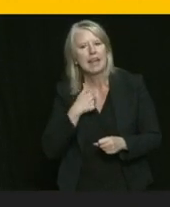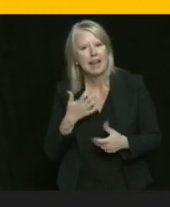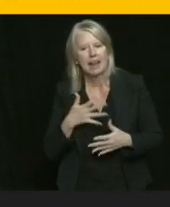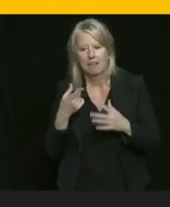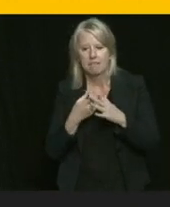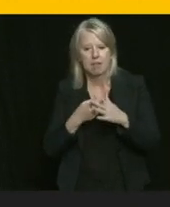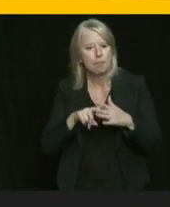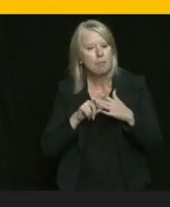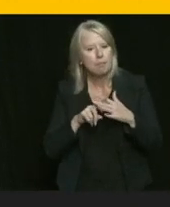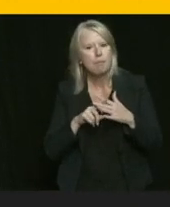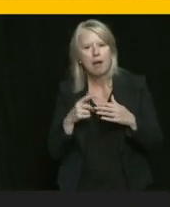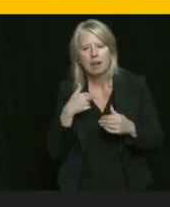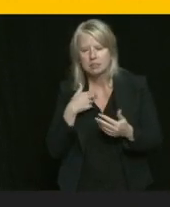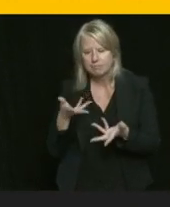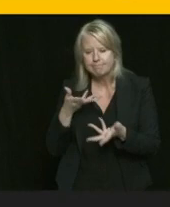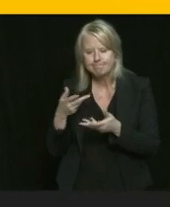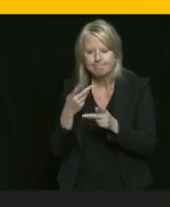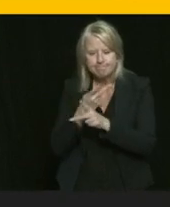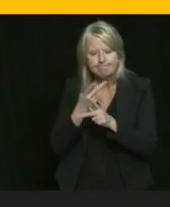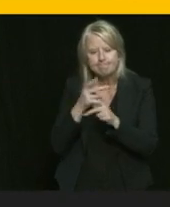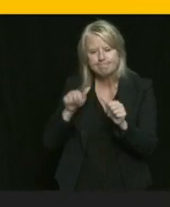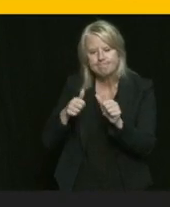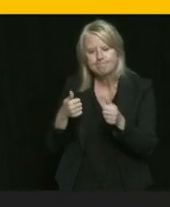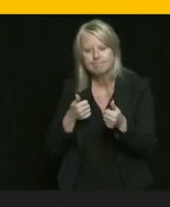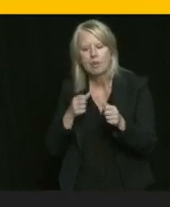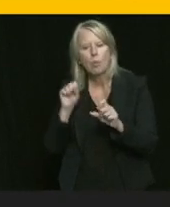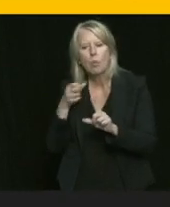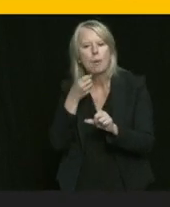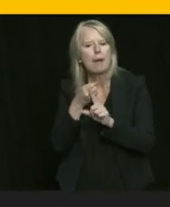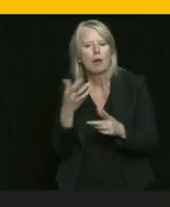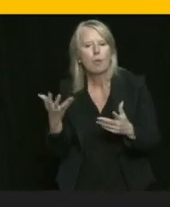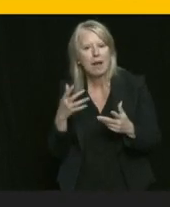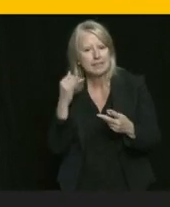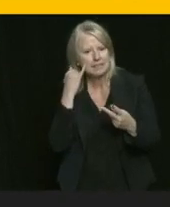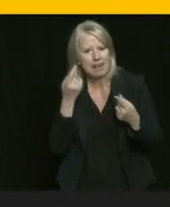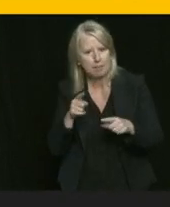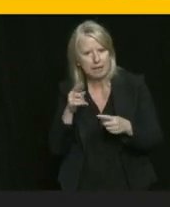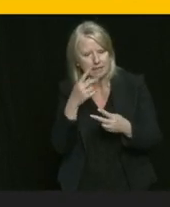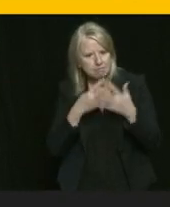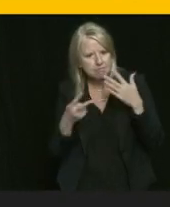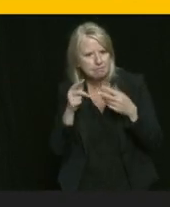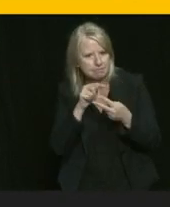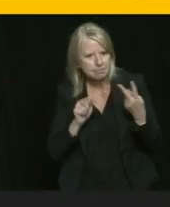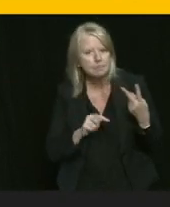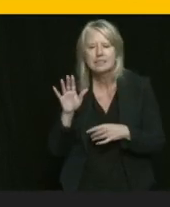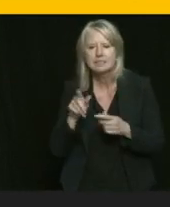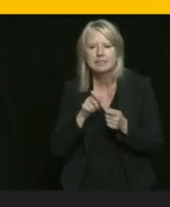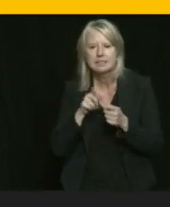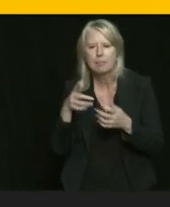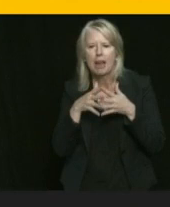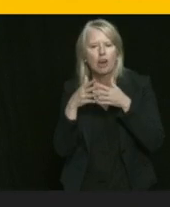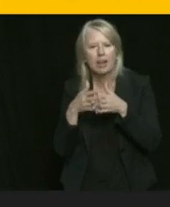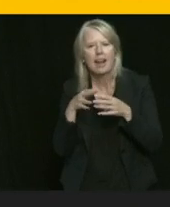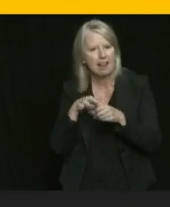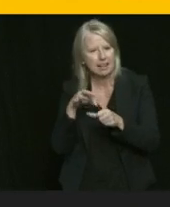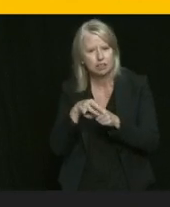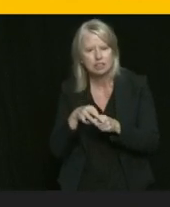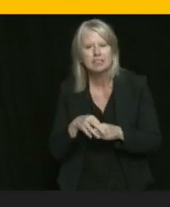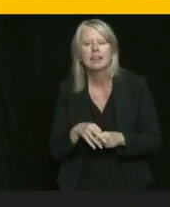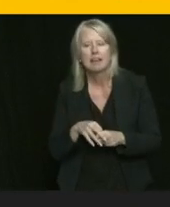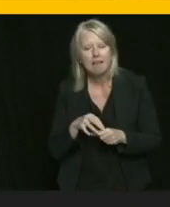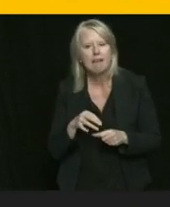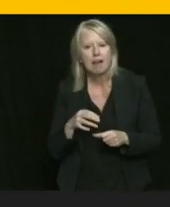have been looking at potential impacts of this election, and we are prepared. But I can